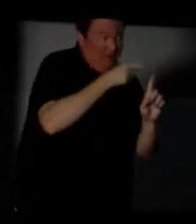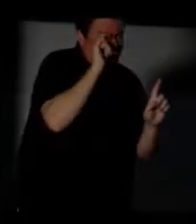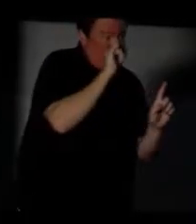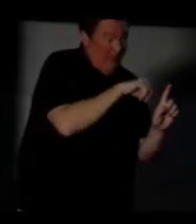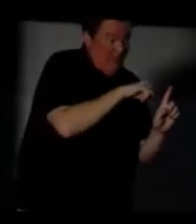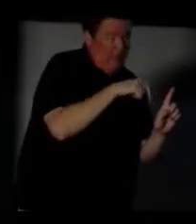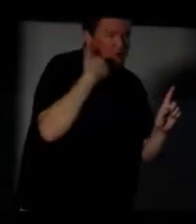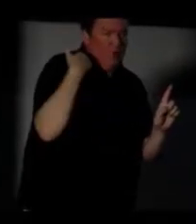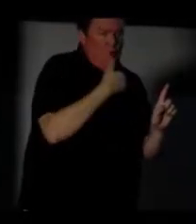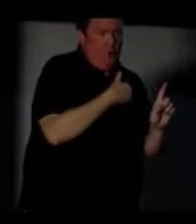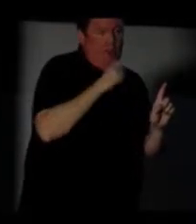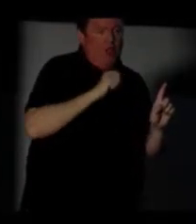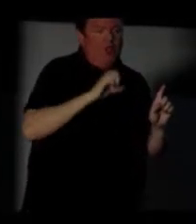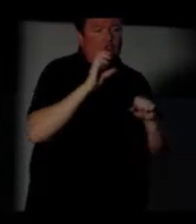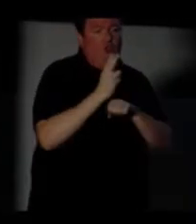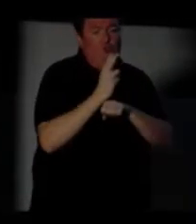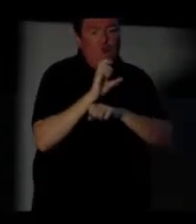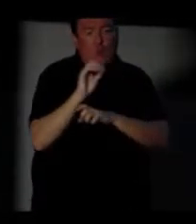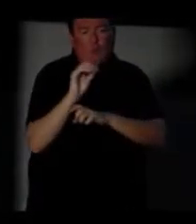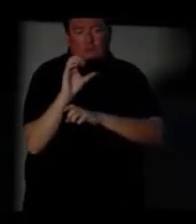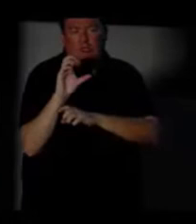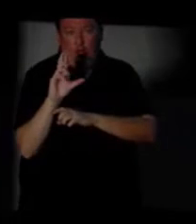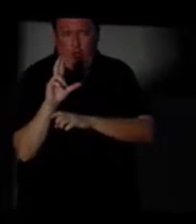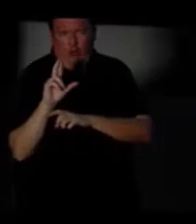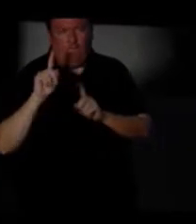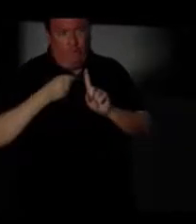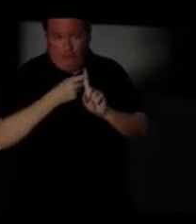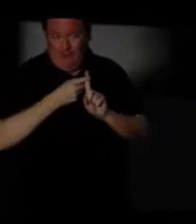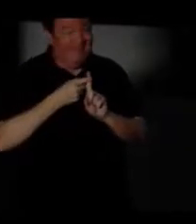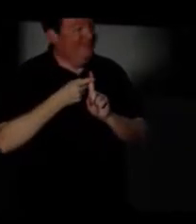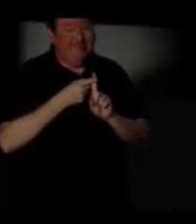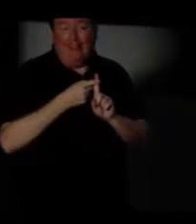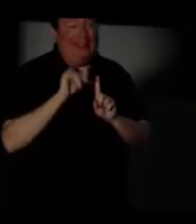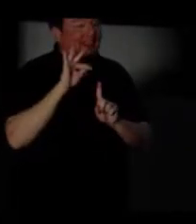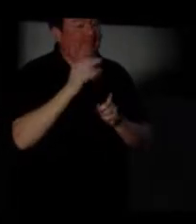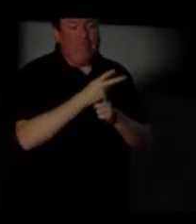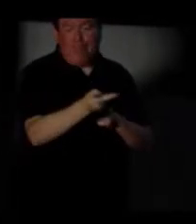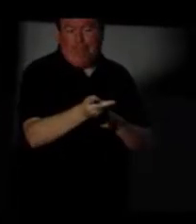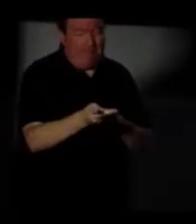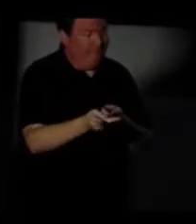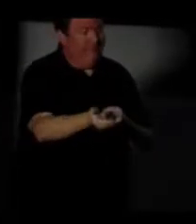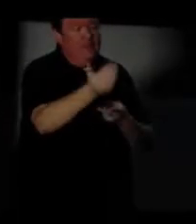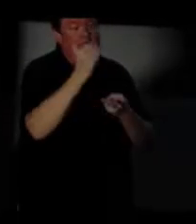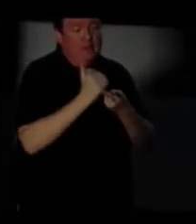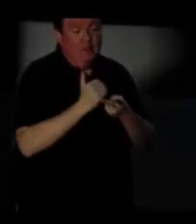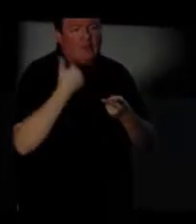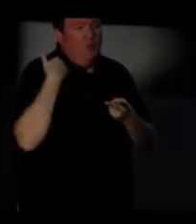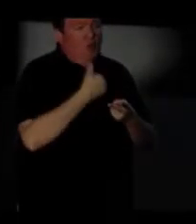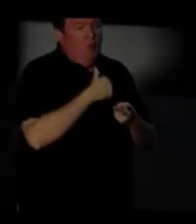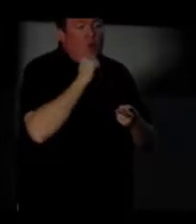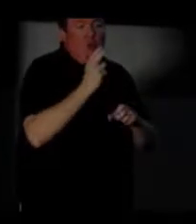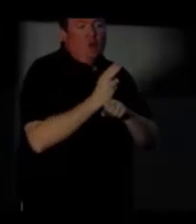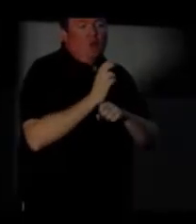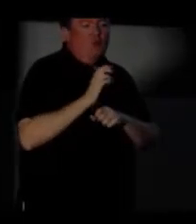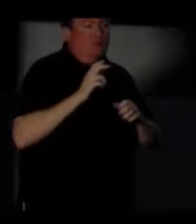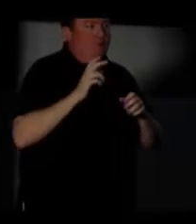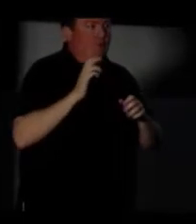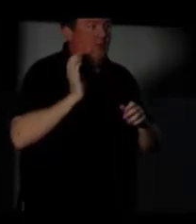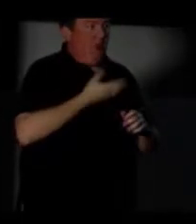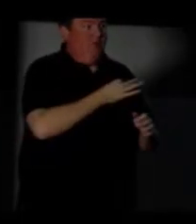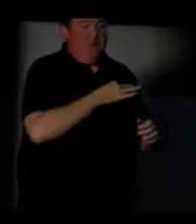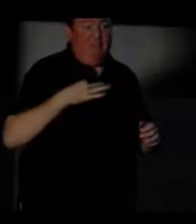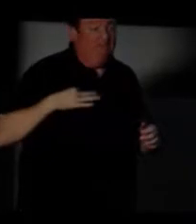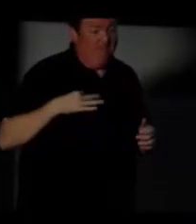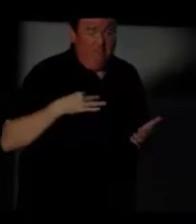across to an OCR pipeline, that's what we usually do. What we can't, rather than using our own curators, who are usually looking after